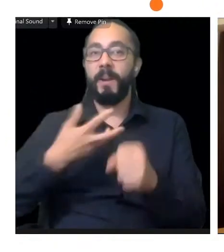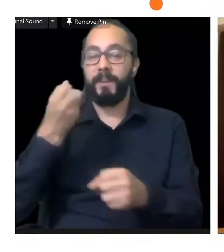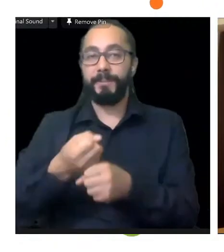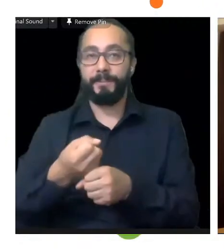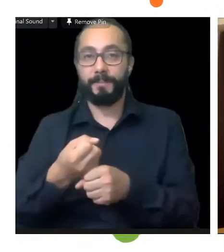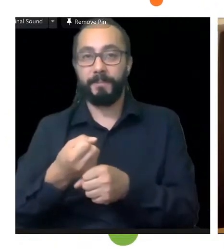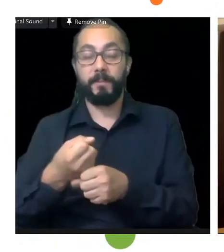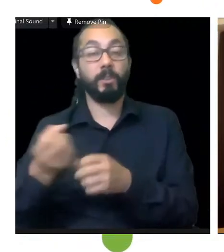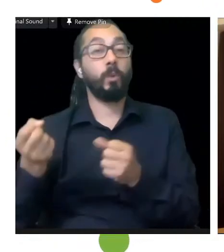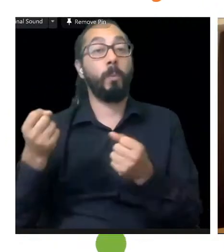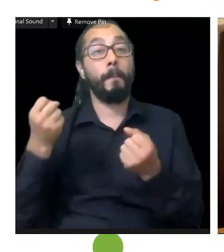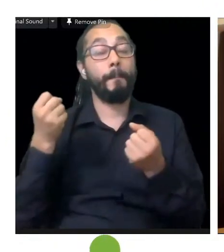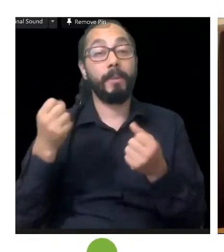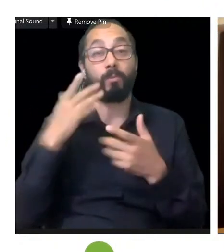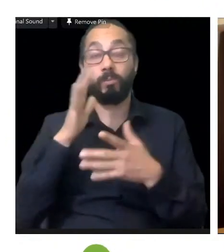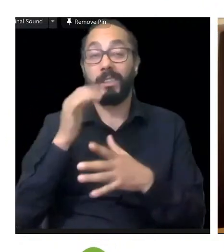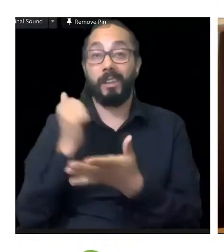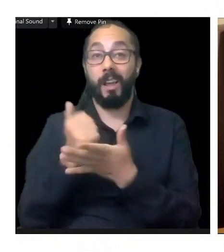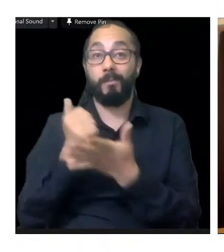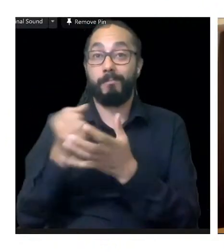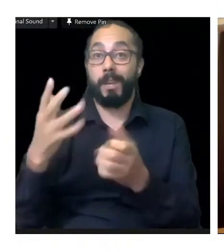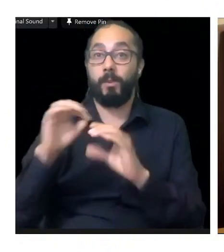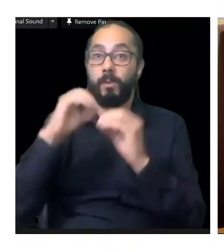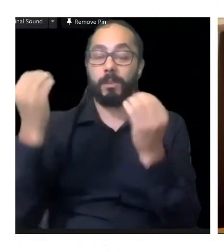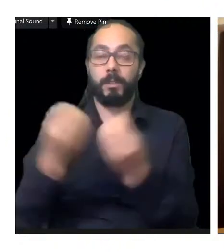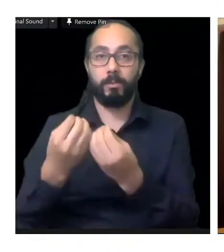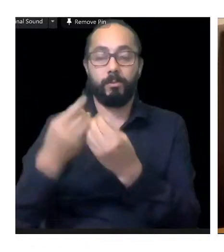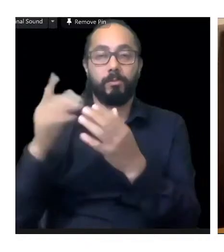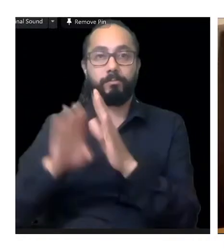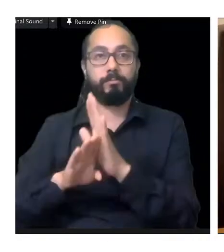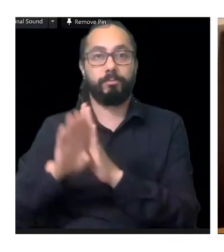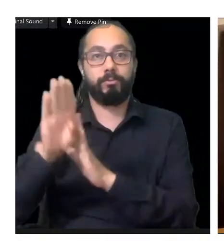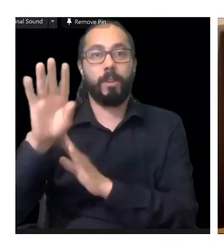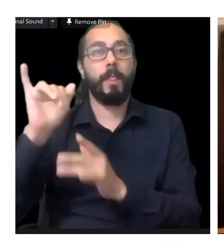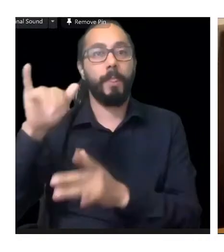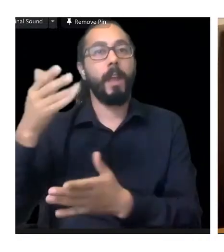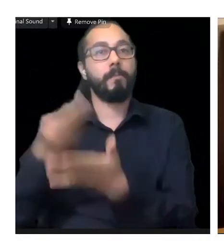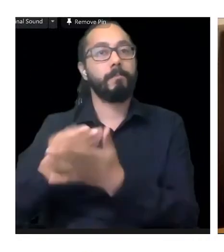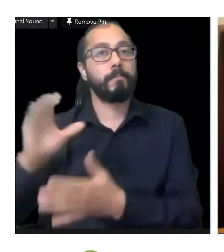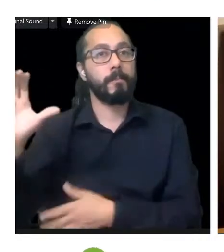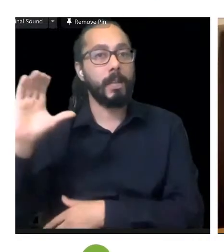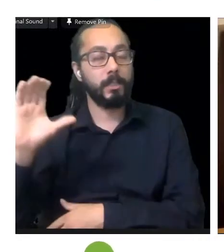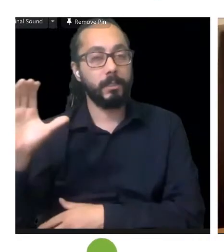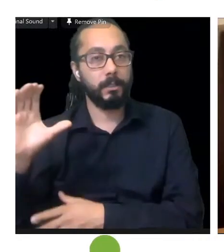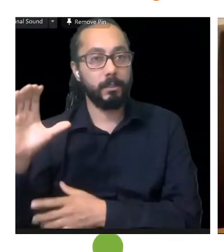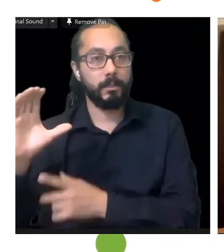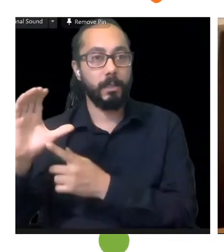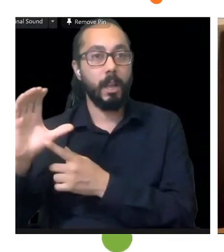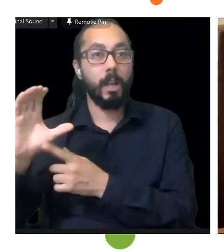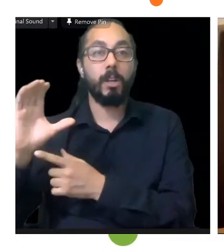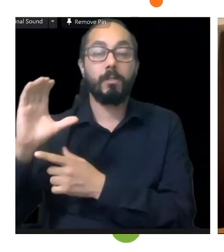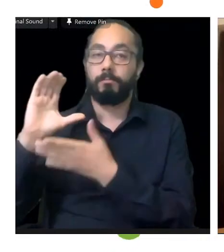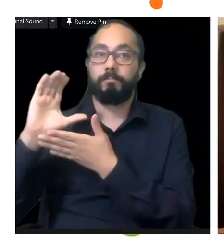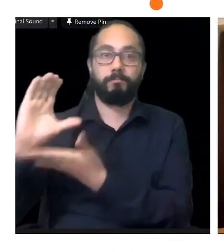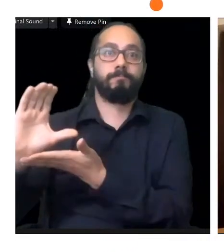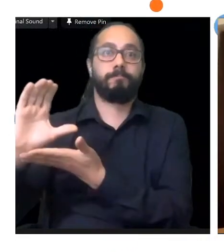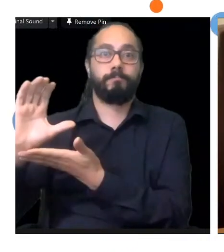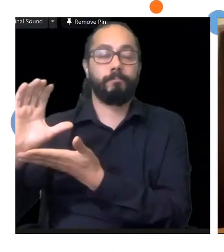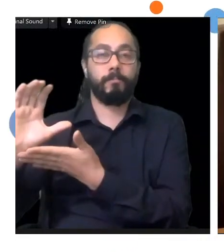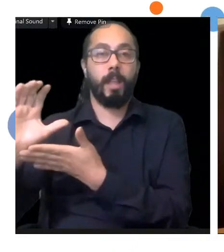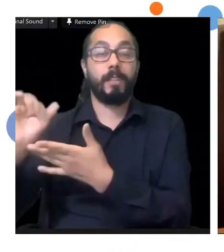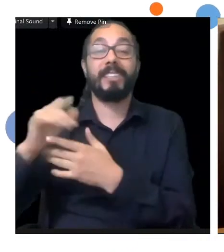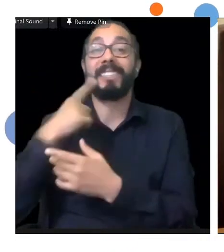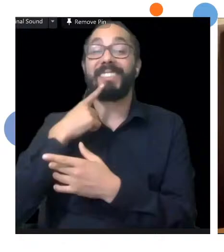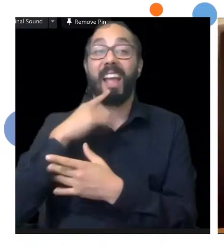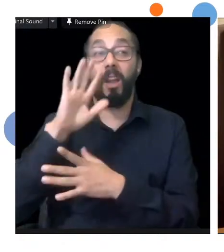their endowment. And really the great story on that has been able to say to donors, your gift goes further. We are getting an 87